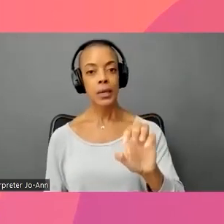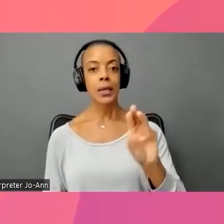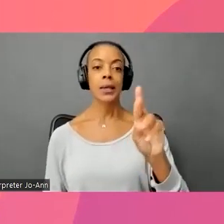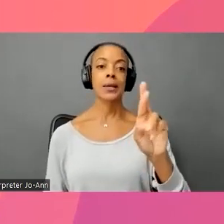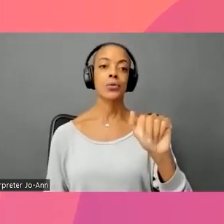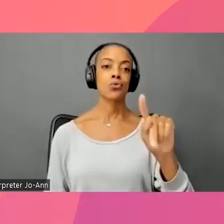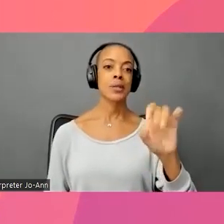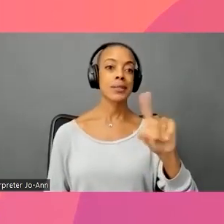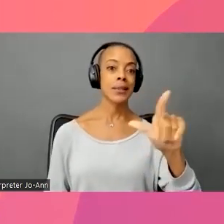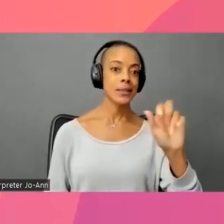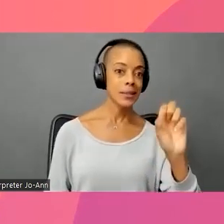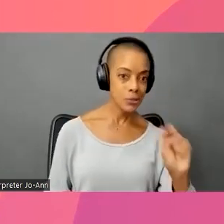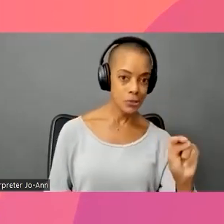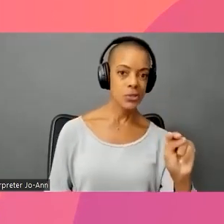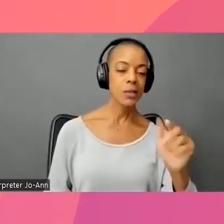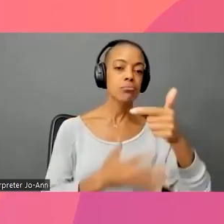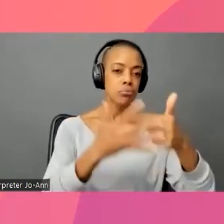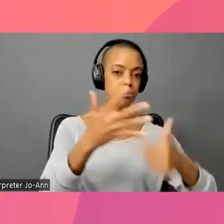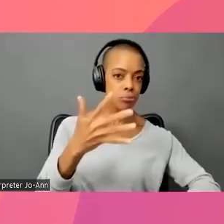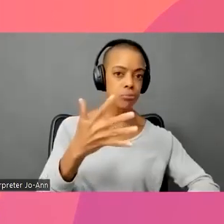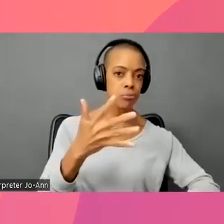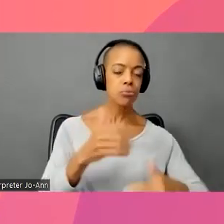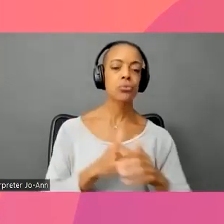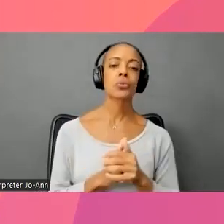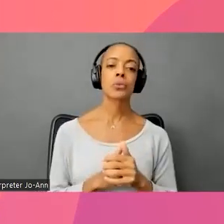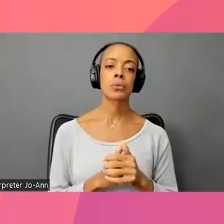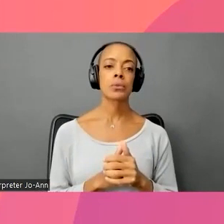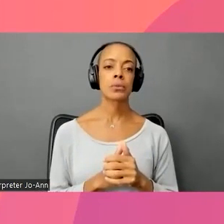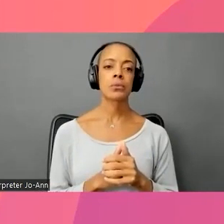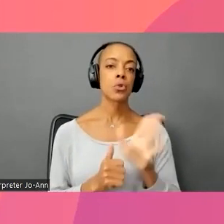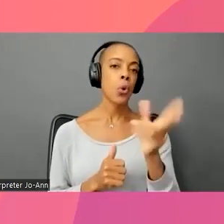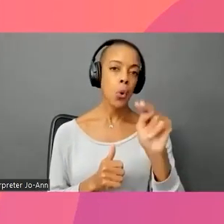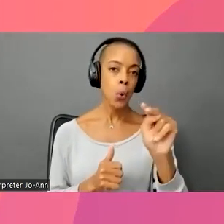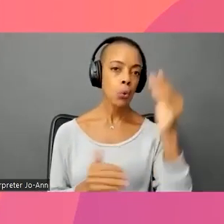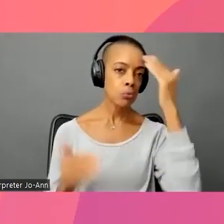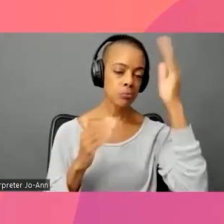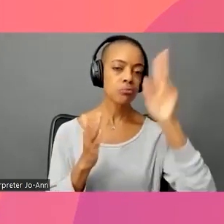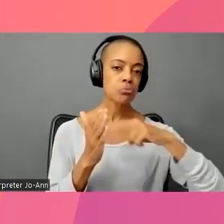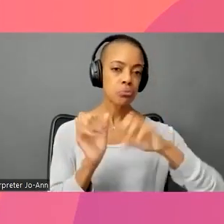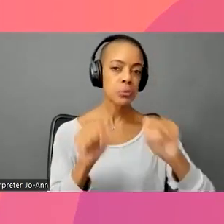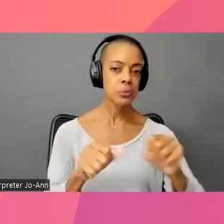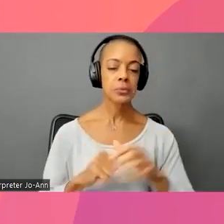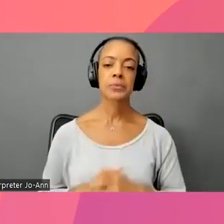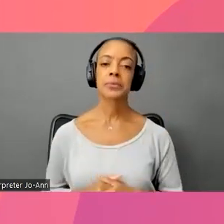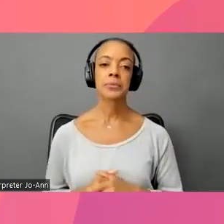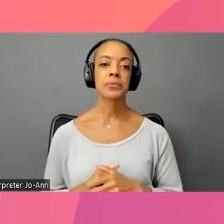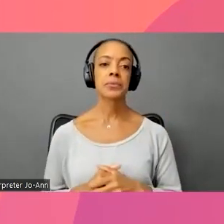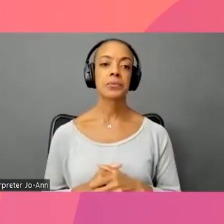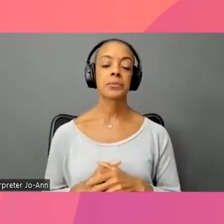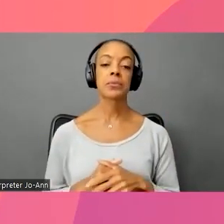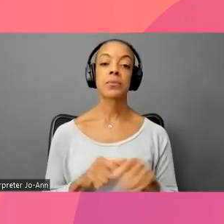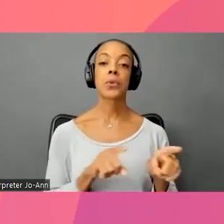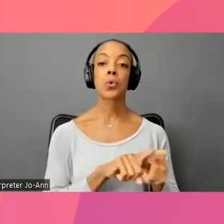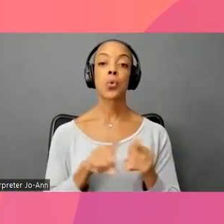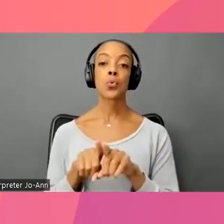their definitions, and some scholarship that you can refer to for your own reading. You can also refer to